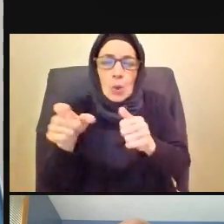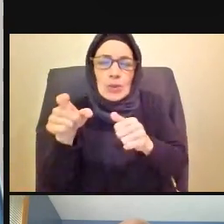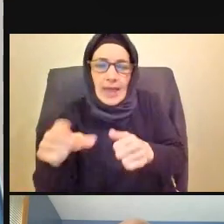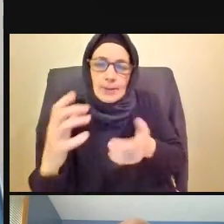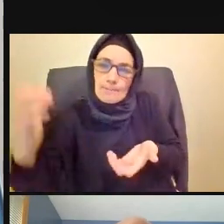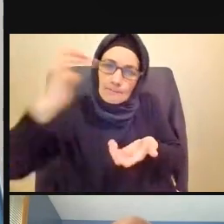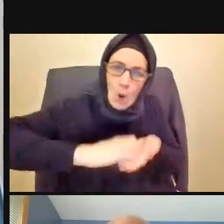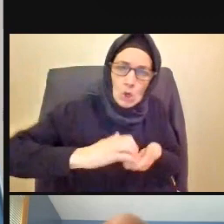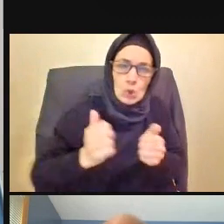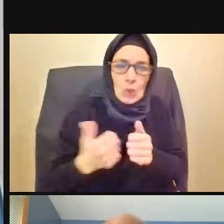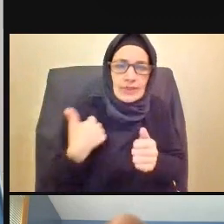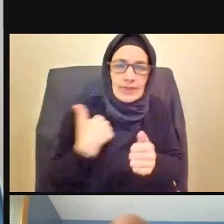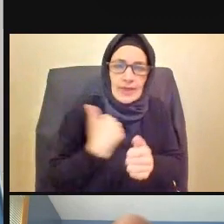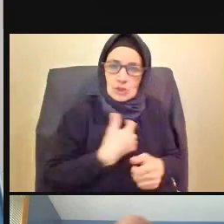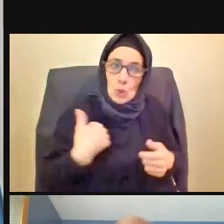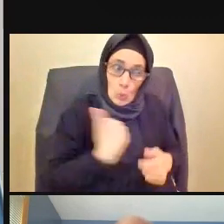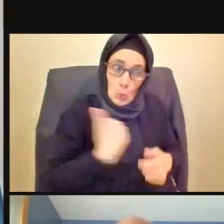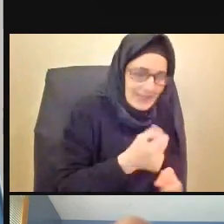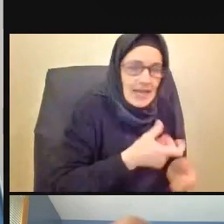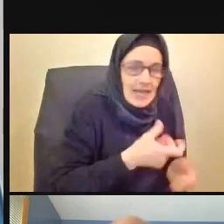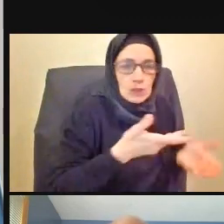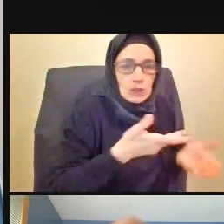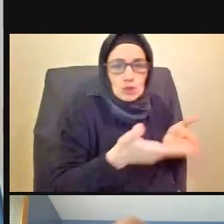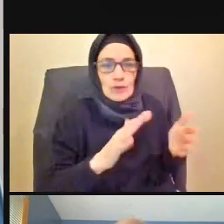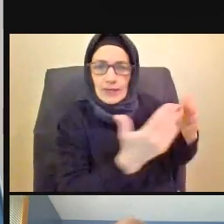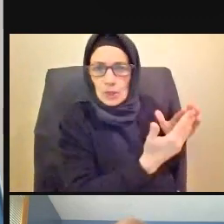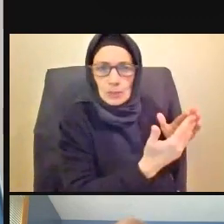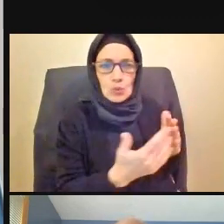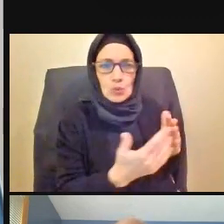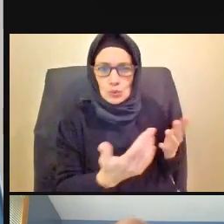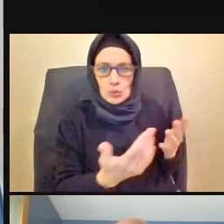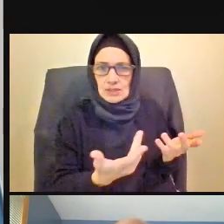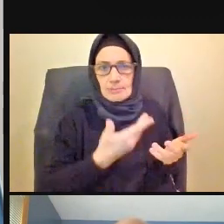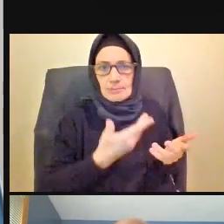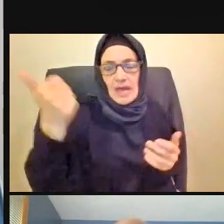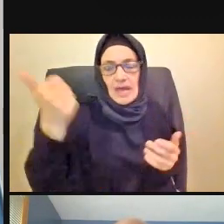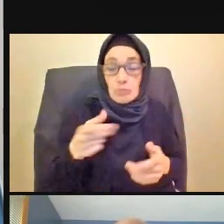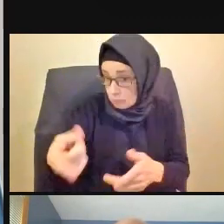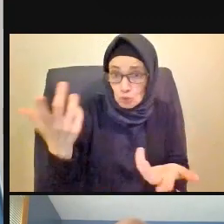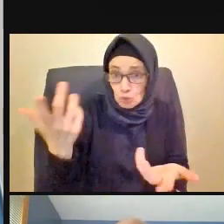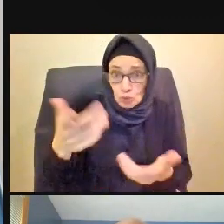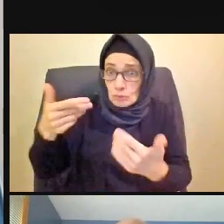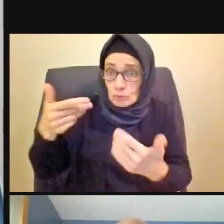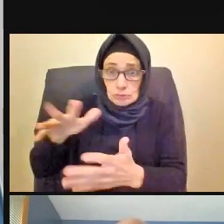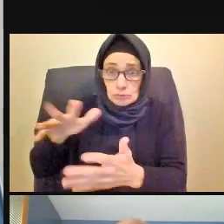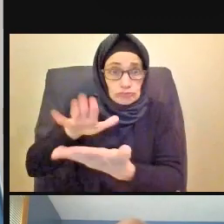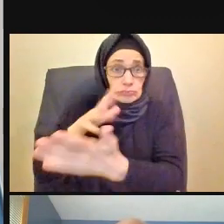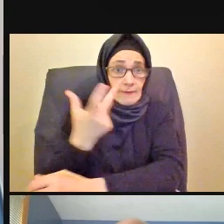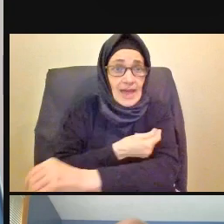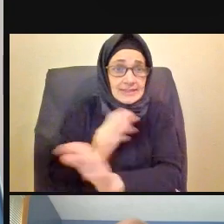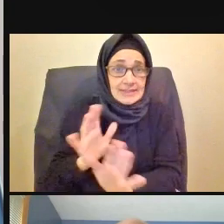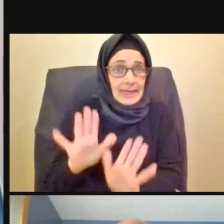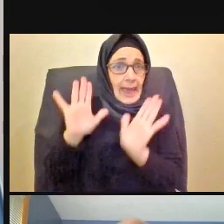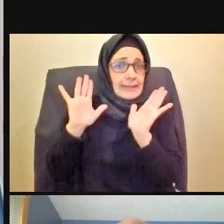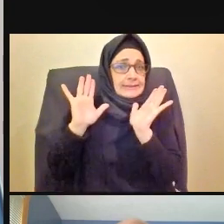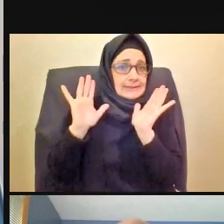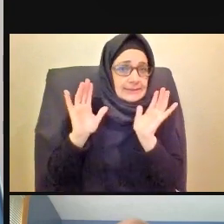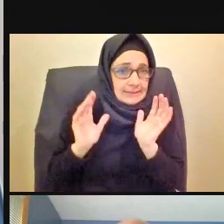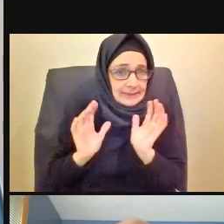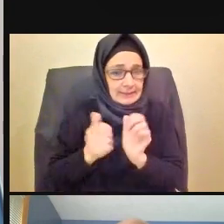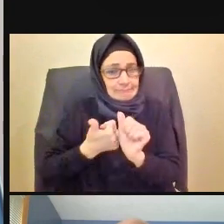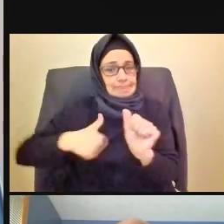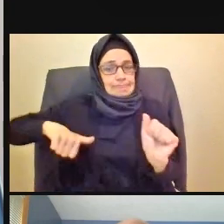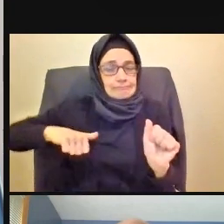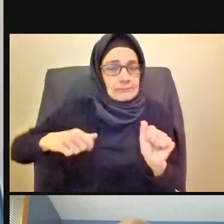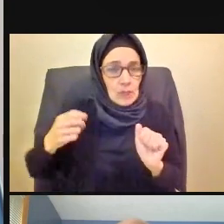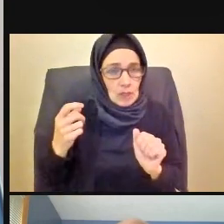those communities? You've been working on vaccine hesitancy for some time now and with neighboring communities. Can you give some experience and some examples perhaps?